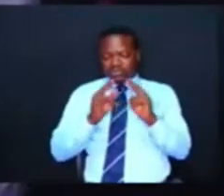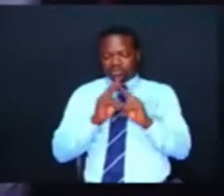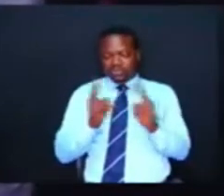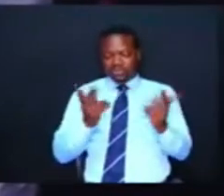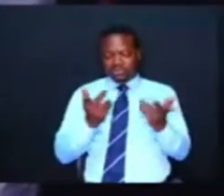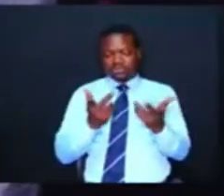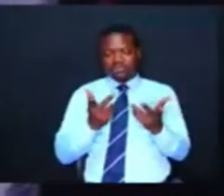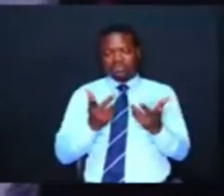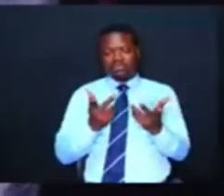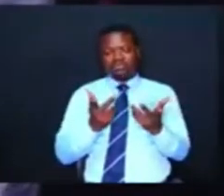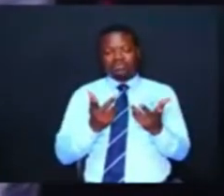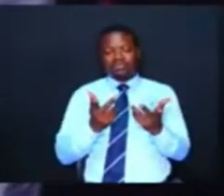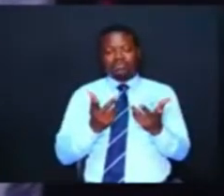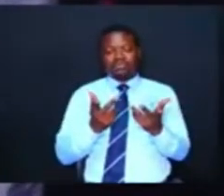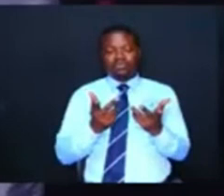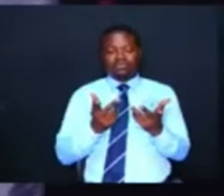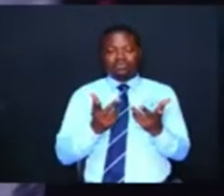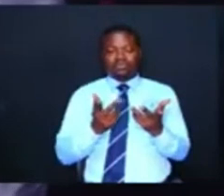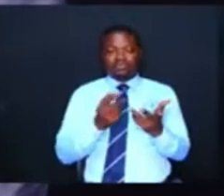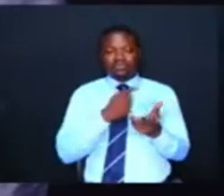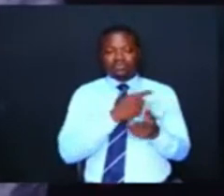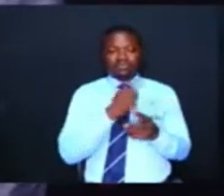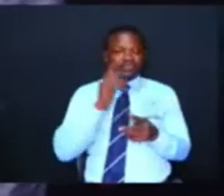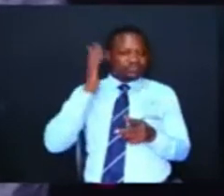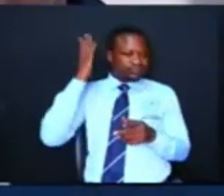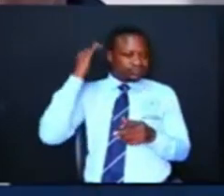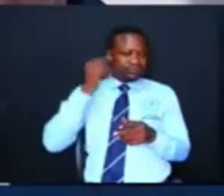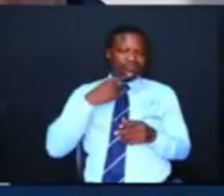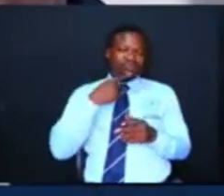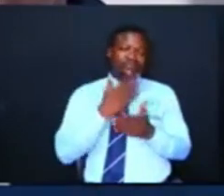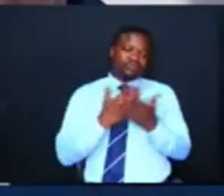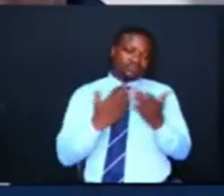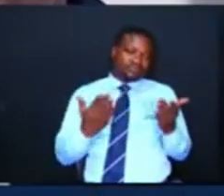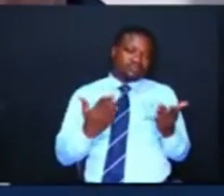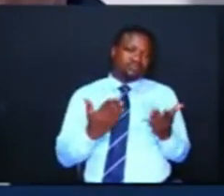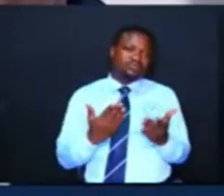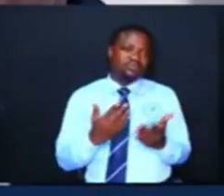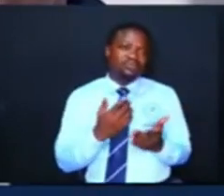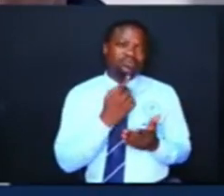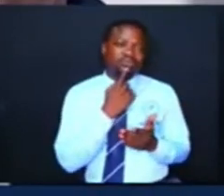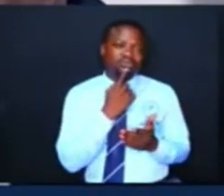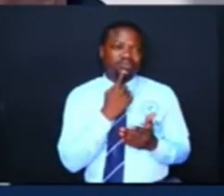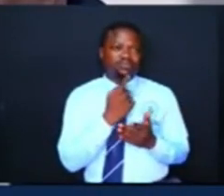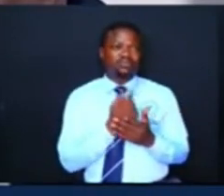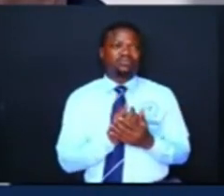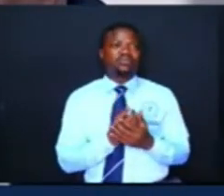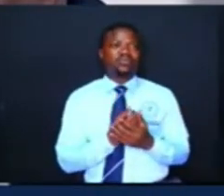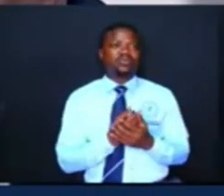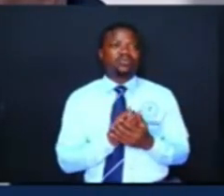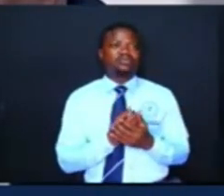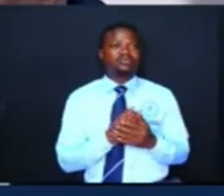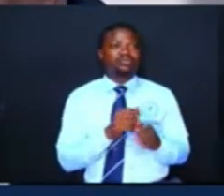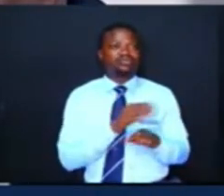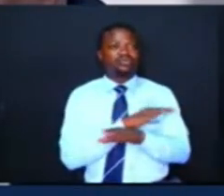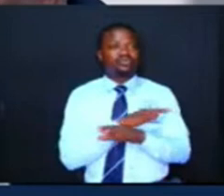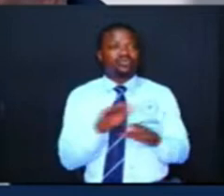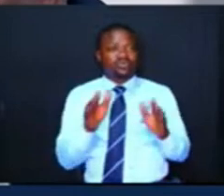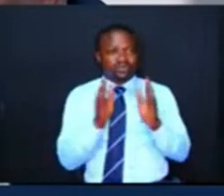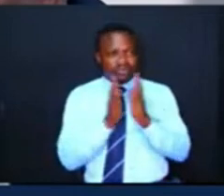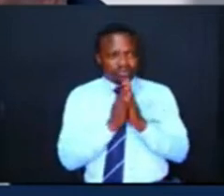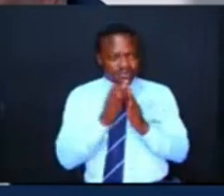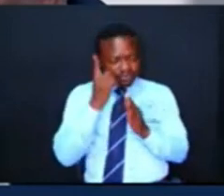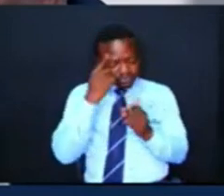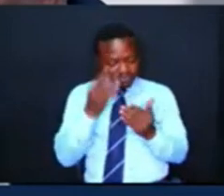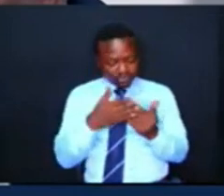once said, and I quote, "Yabi okan sembi na sei no kan no." And this is what he said. Sei no kan. Do not pray